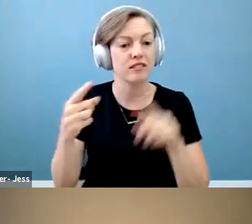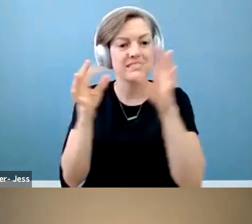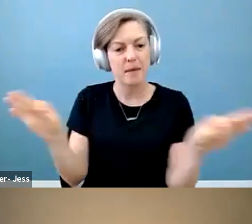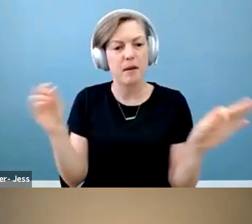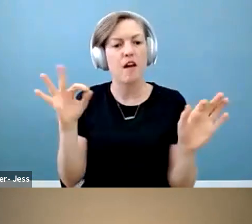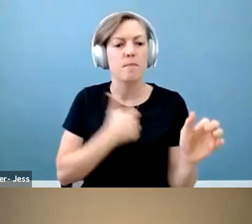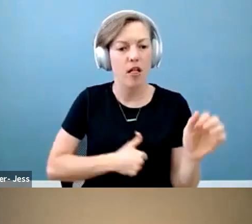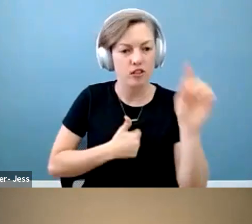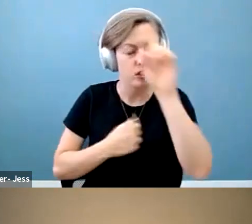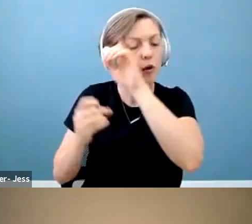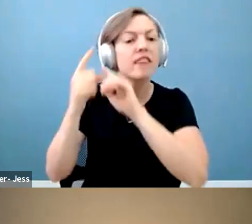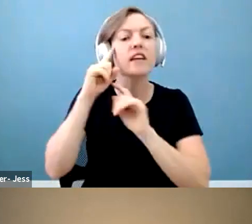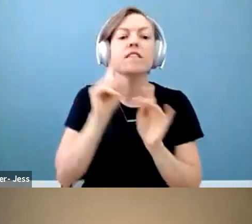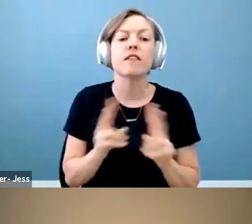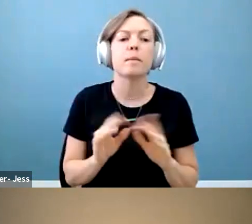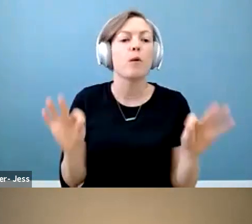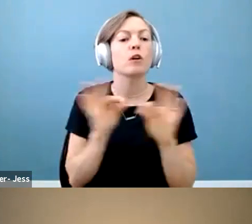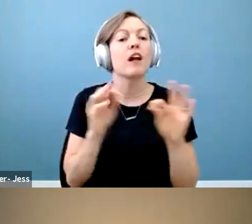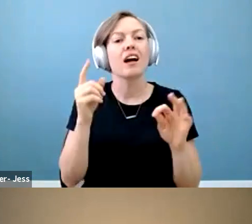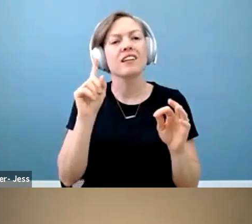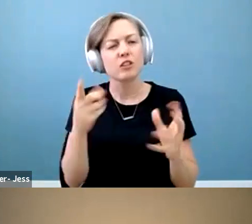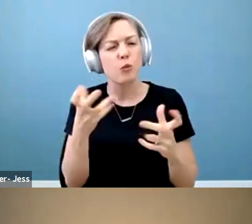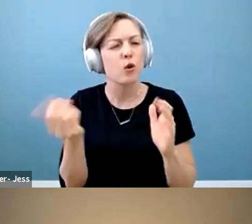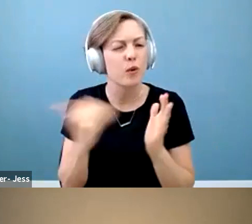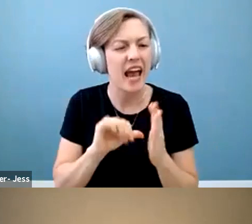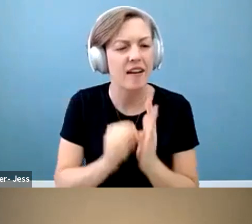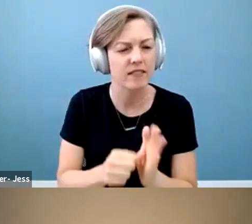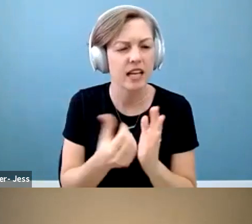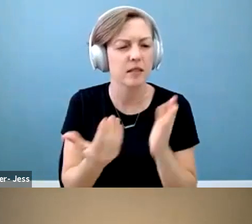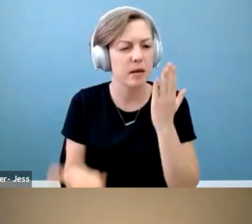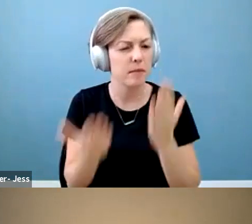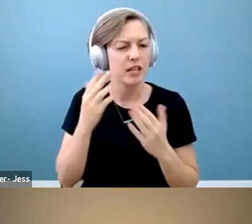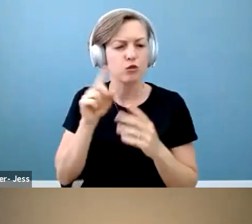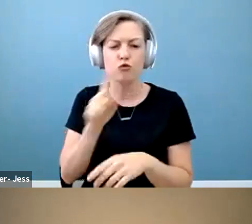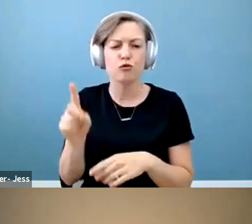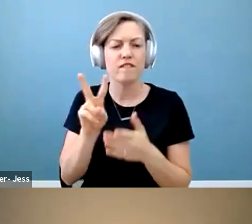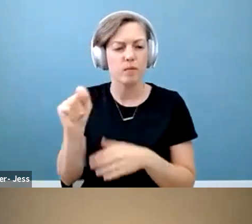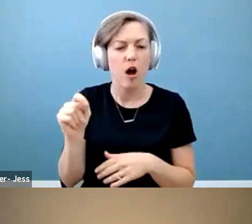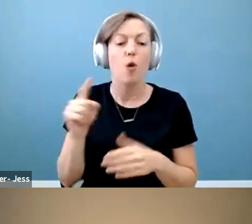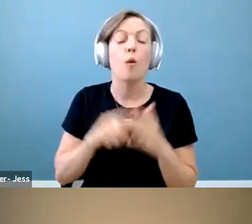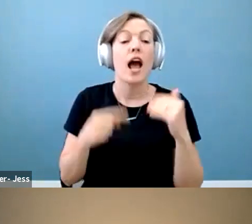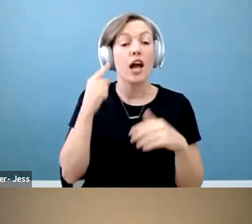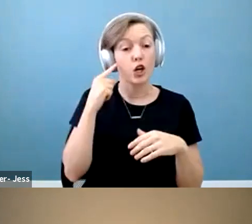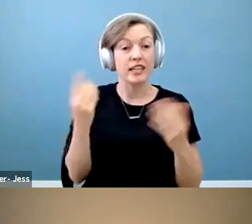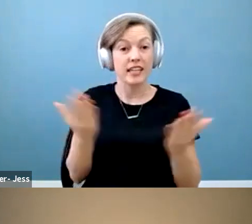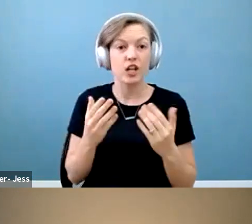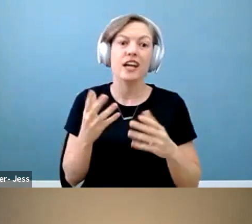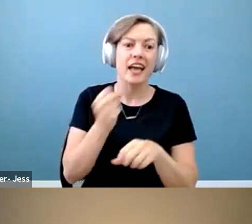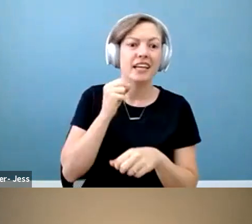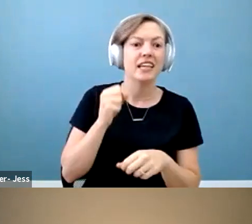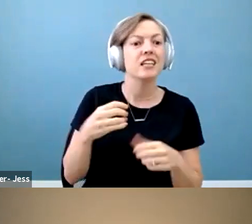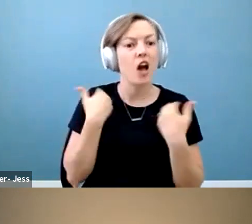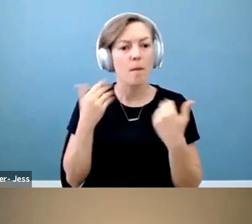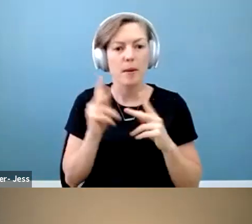I think that's really important. I guess I think I want to just reemphasize perhaps, and I think this is true in Vermont, what I've heard here is getting young people involved